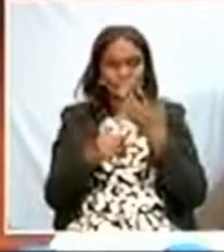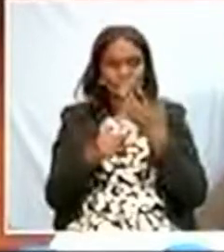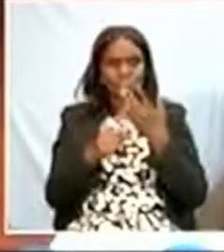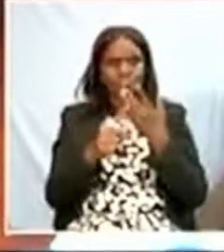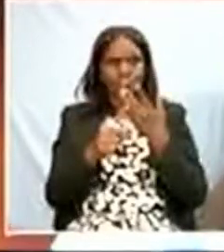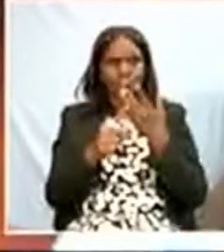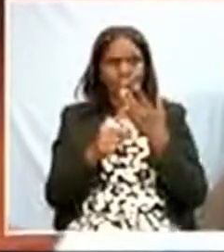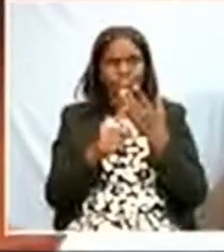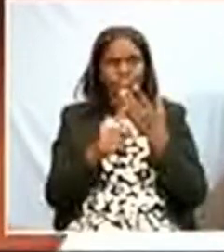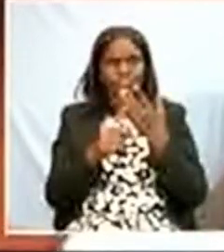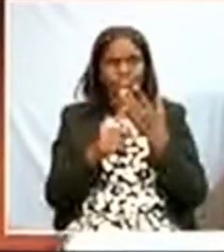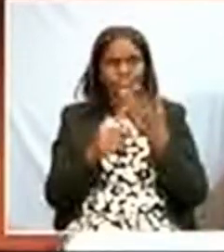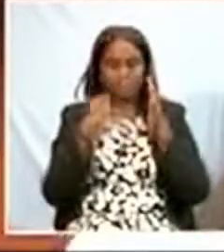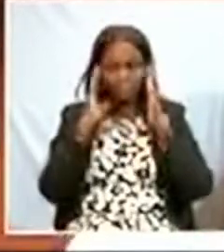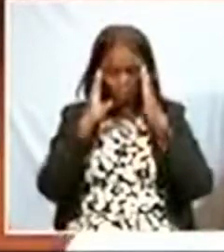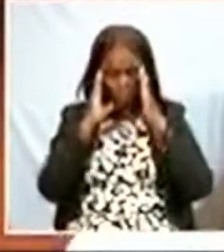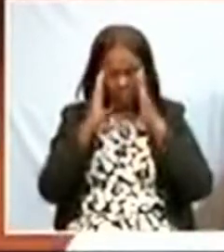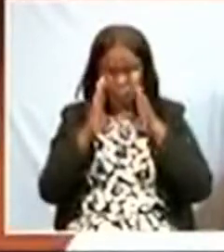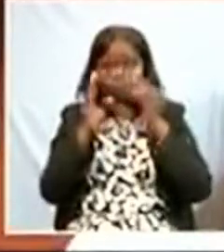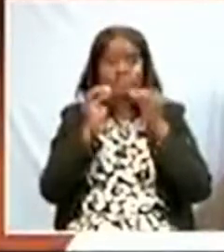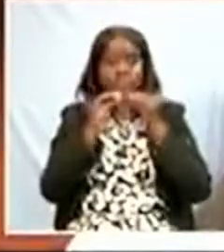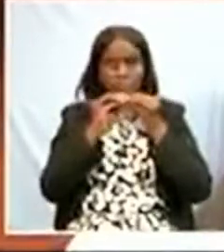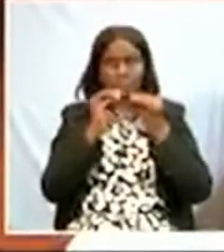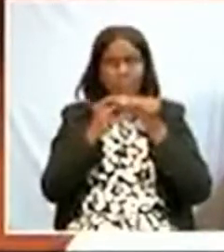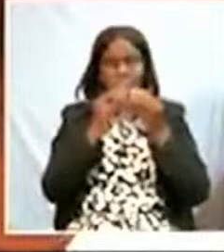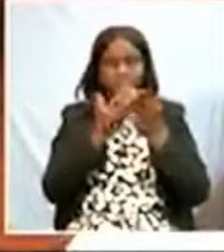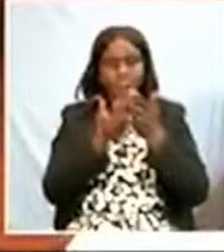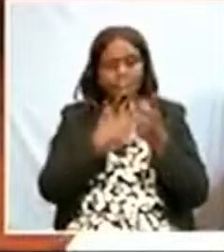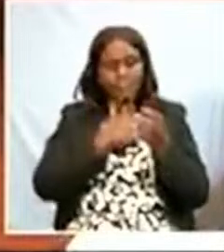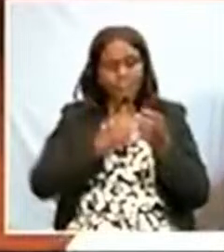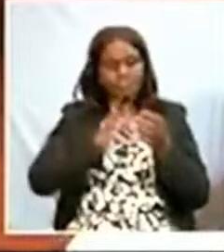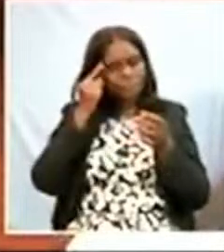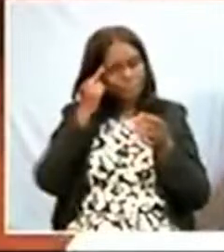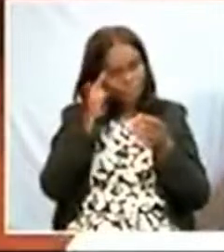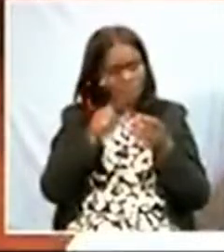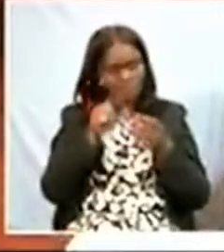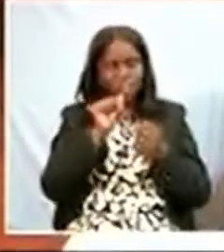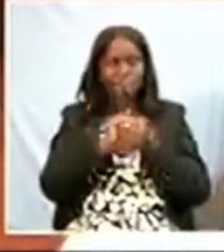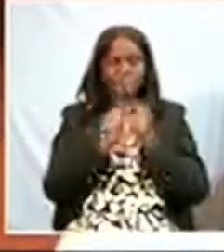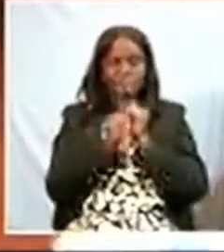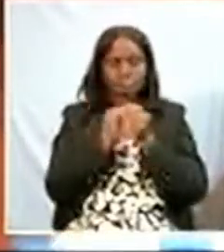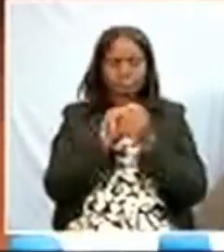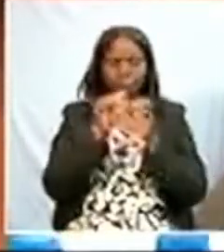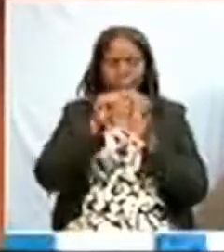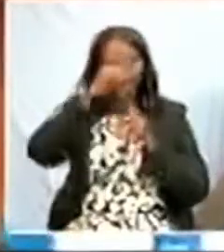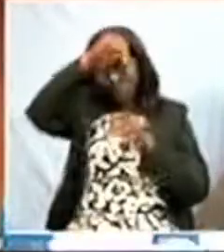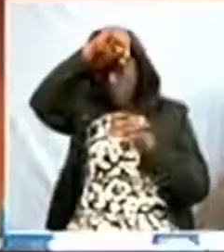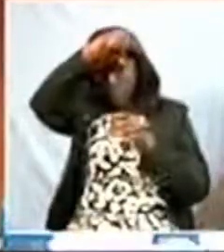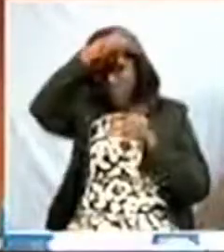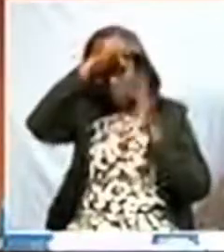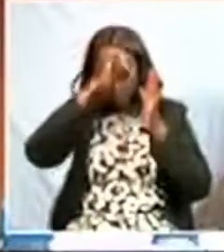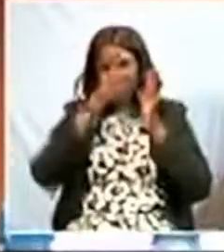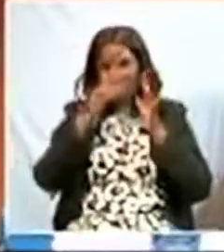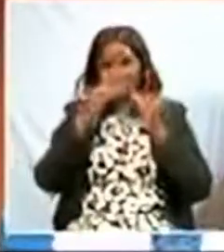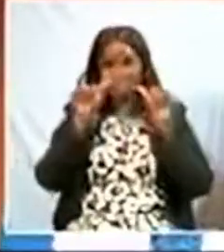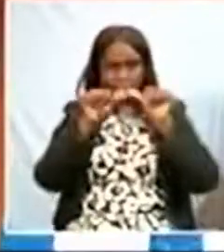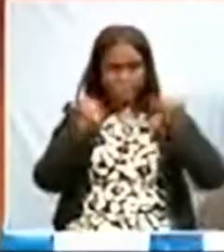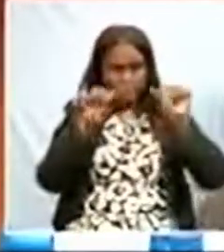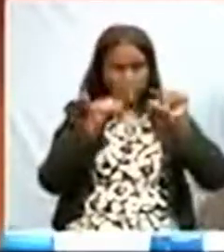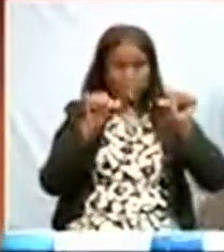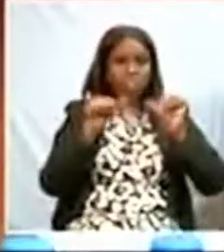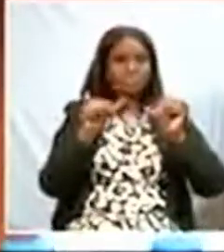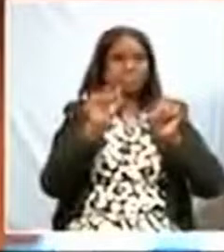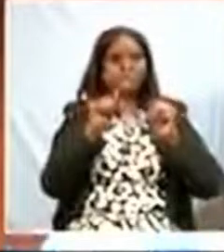we concentrated on was, I think, the issues of the queries on the graduates, because I think the analysis